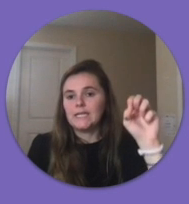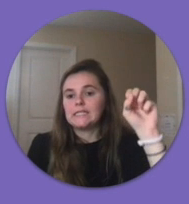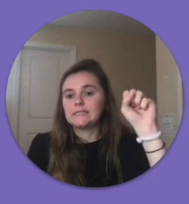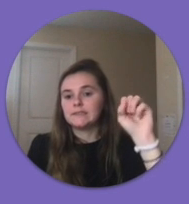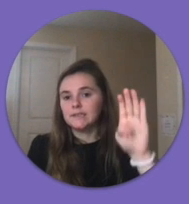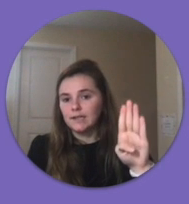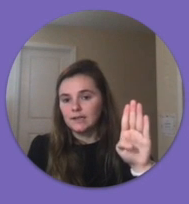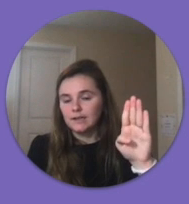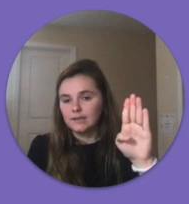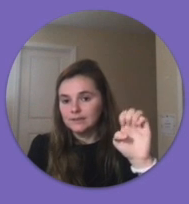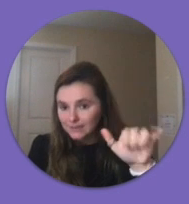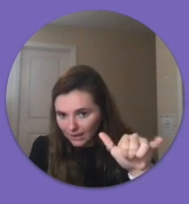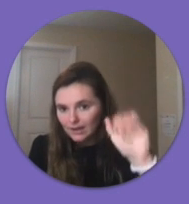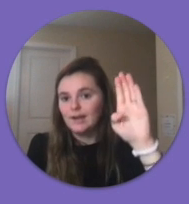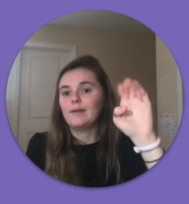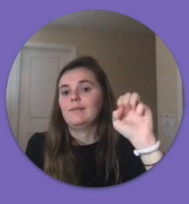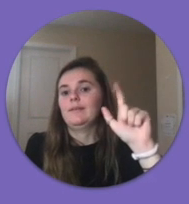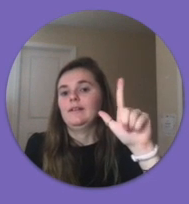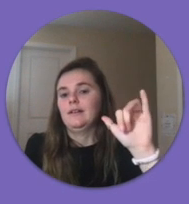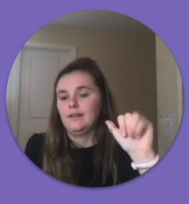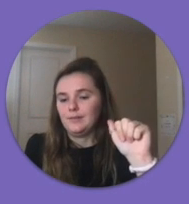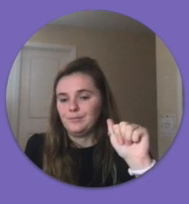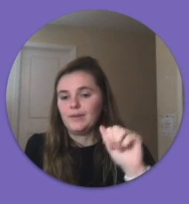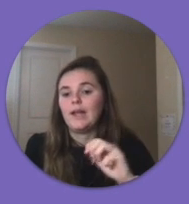Lakeside Belia